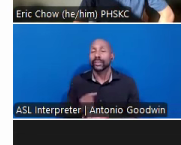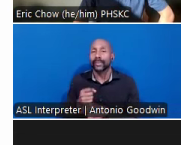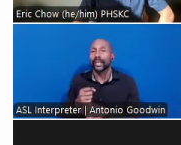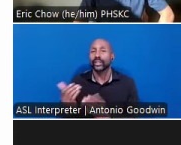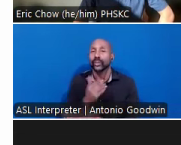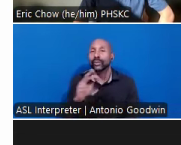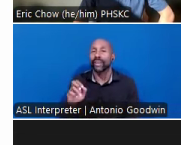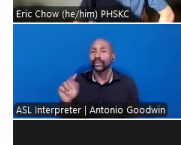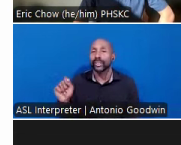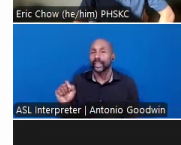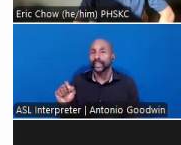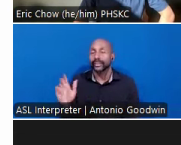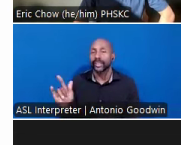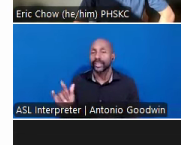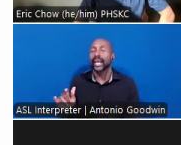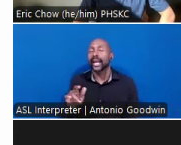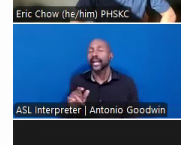later on in the summer.